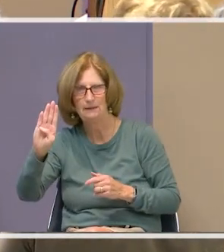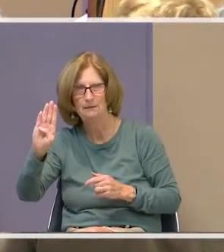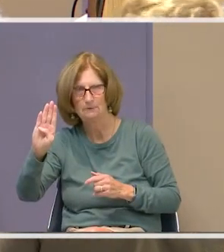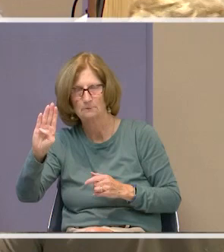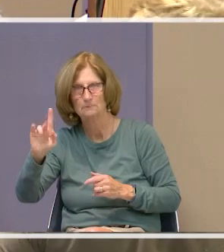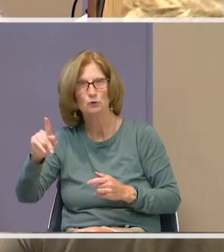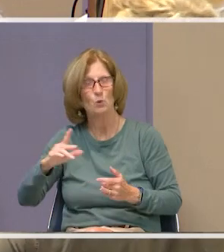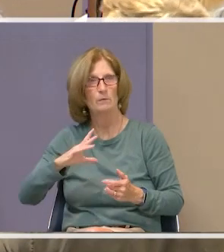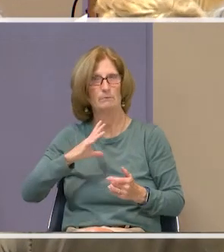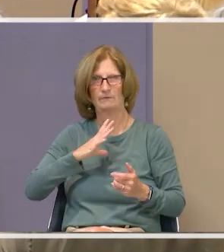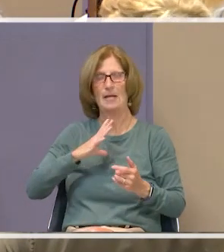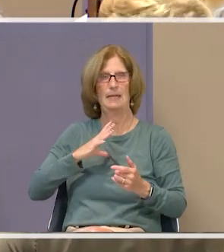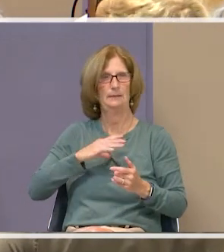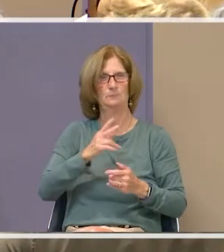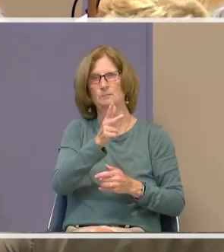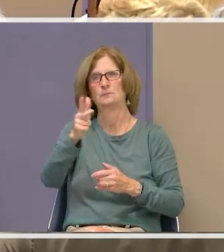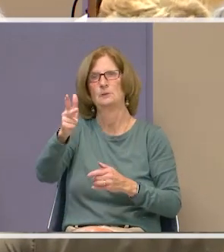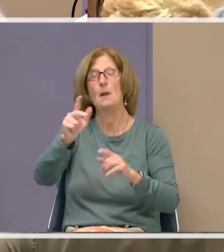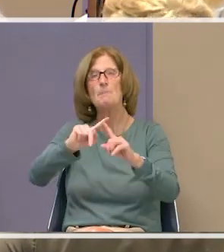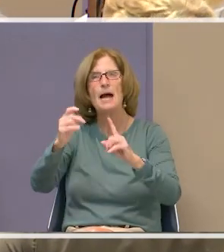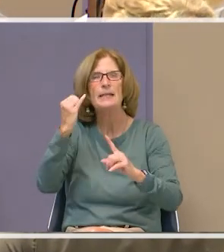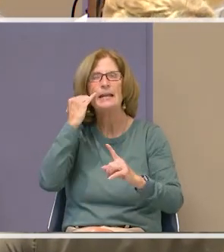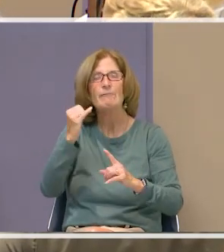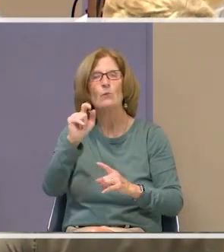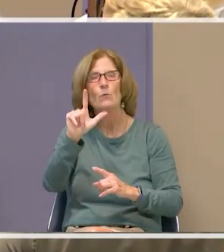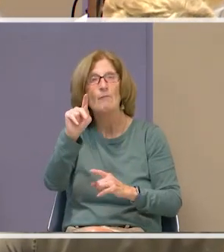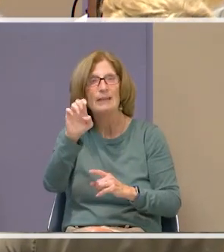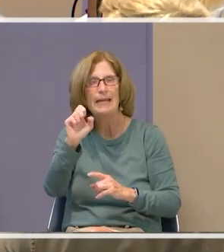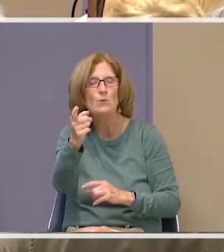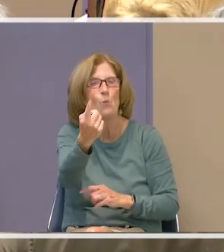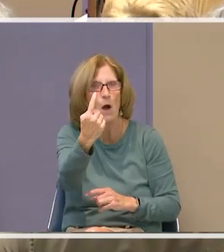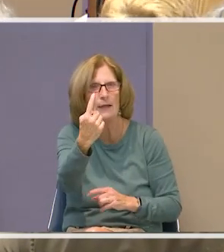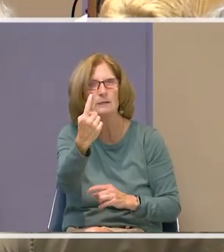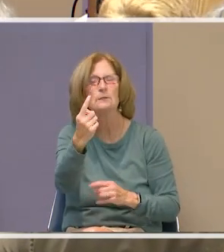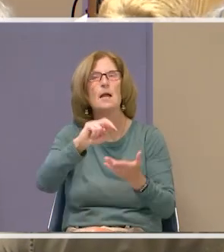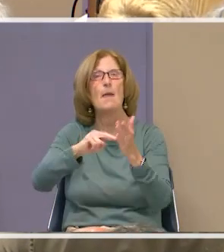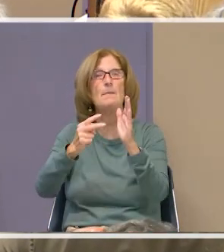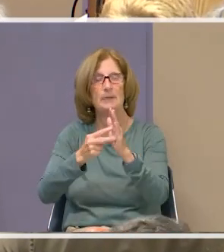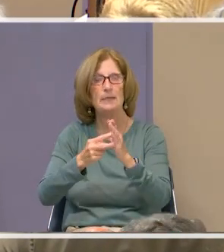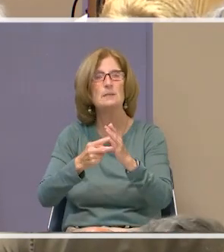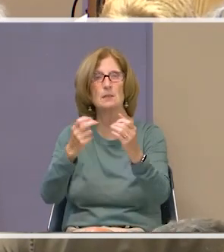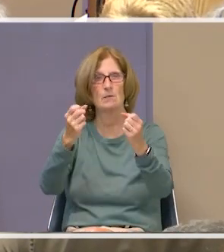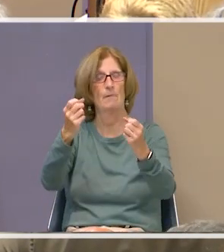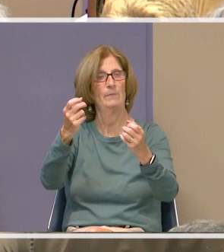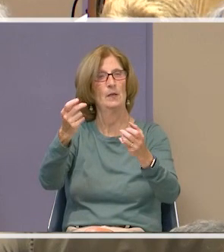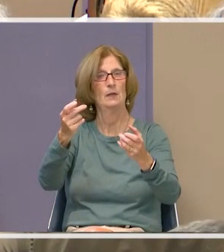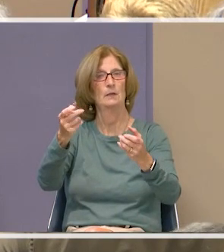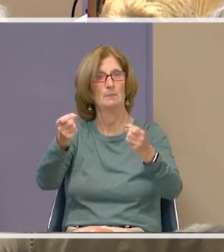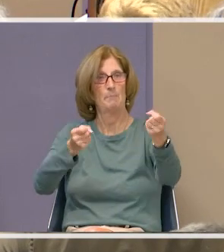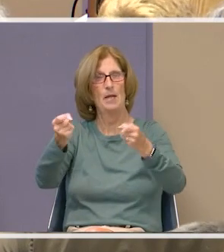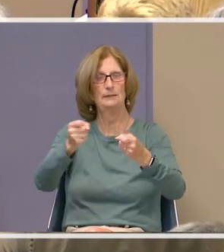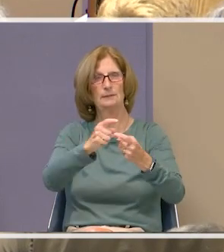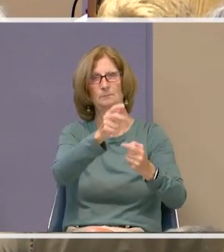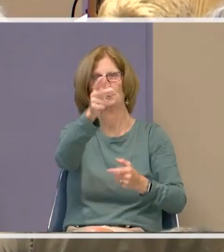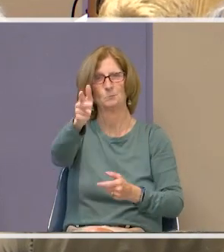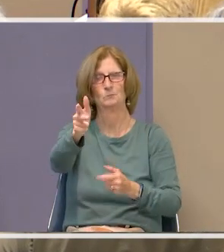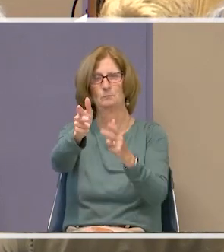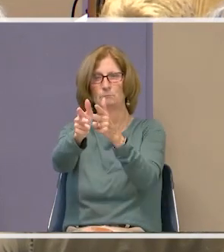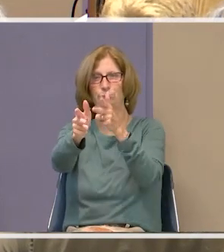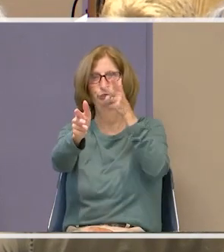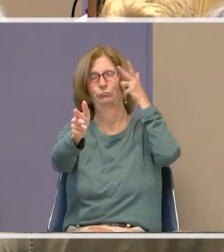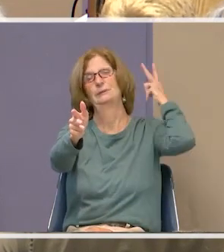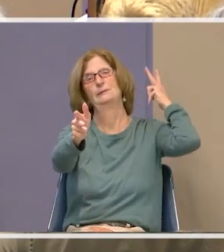imagine if there is a bus, then you're going to get backups that maybe even block the intersection there. So Okay. people are turning left Great from comment. Braddock onto